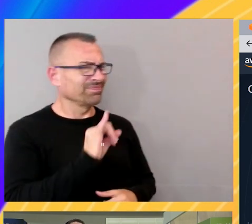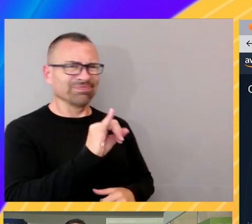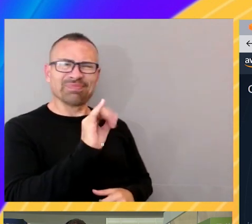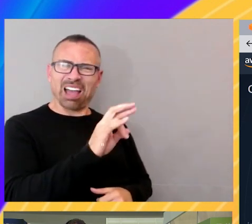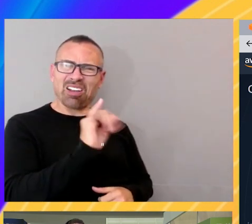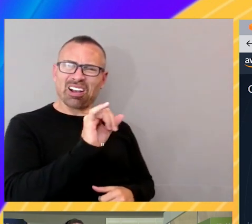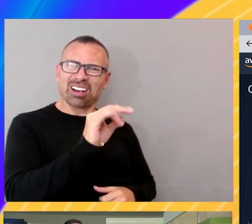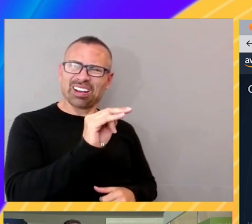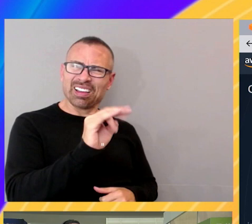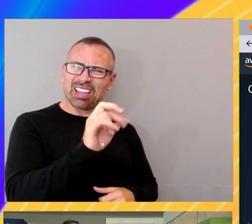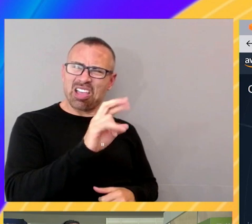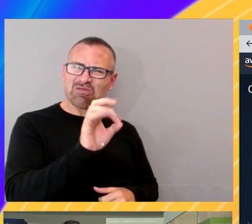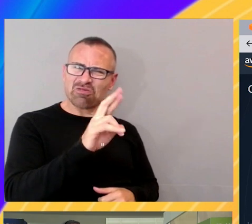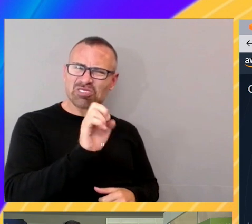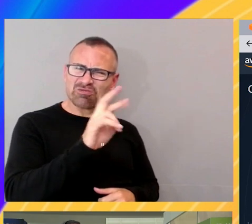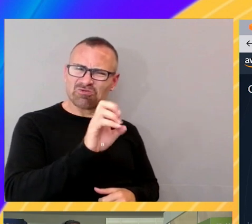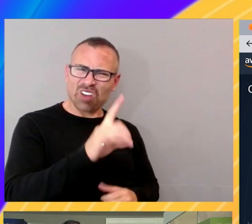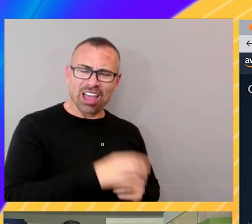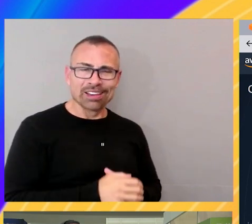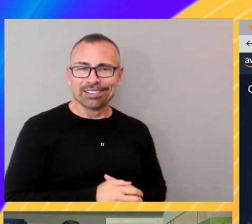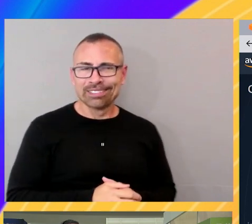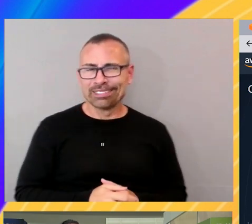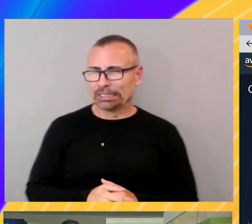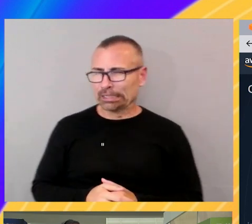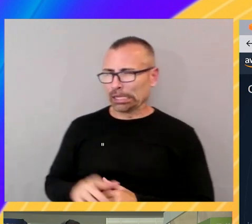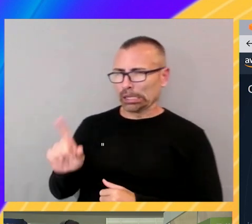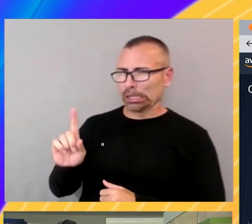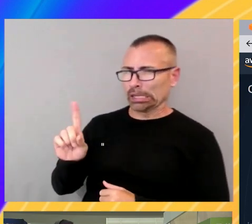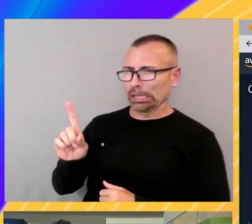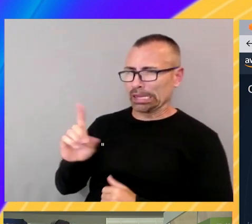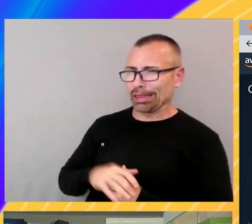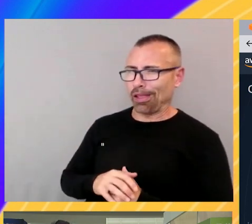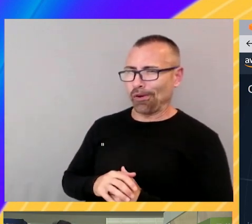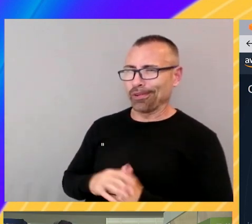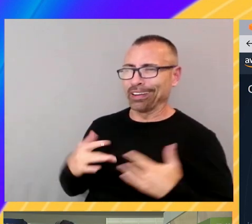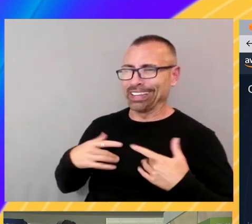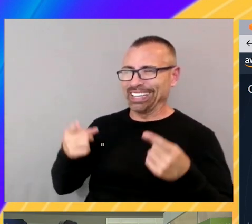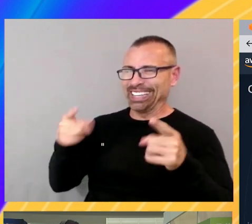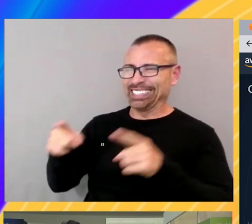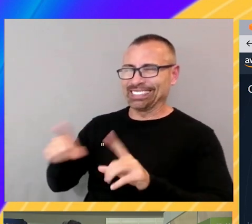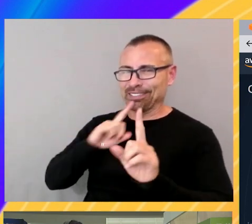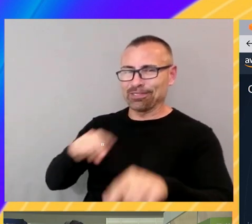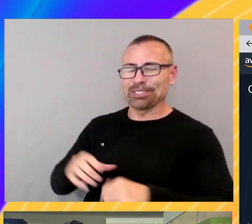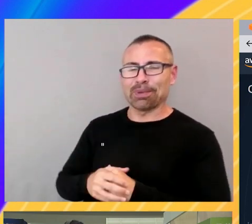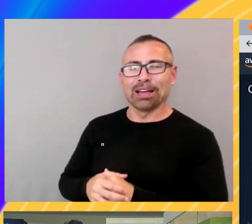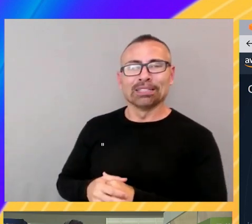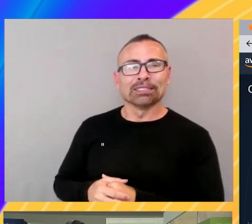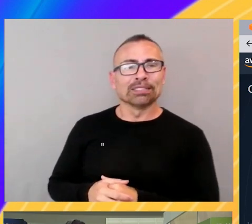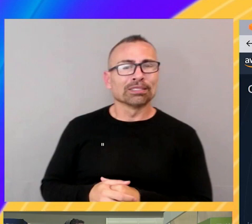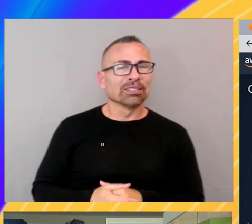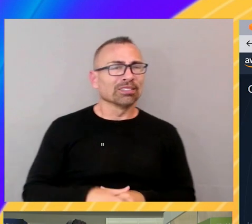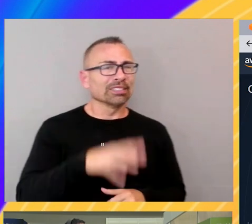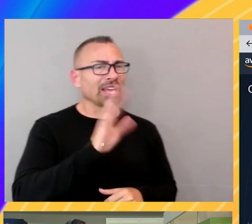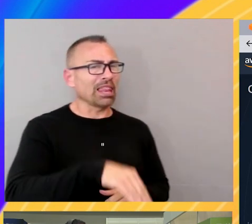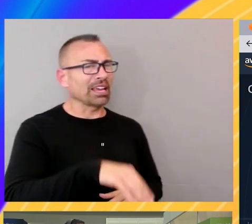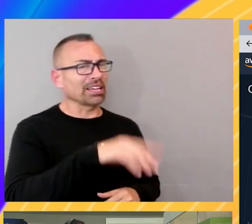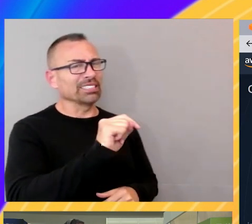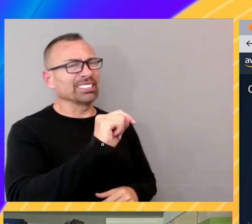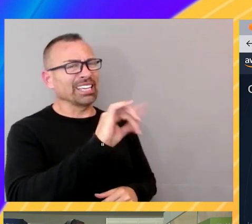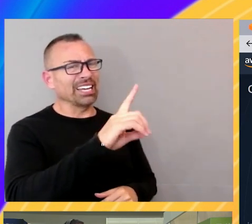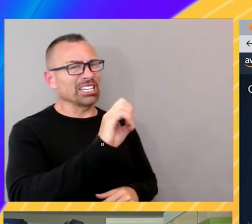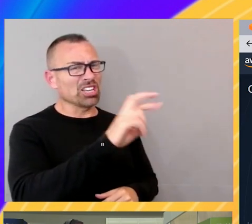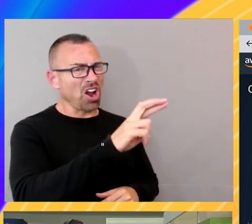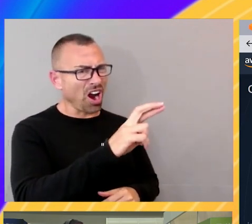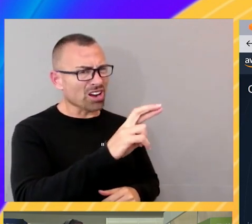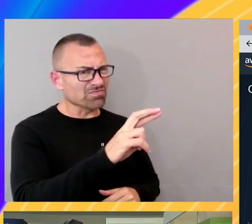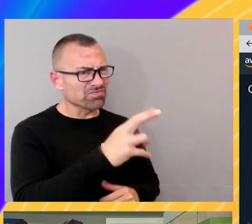Incident response. Okay, so kind of like CIDR, CIDR, or TIDR, I think? Somewhat, yeah. Okay. It's more for like